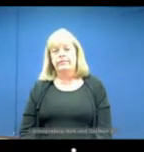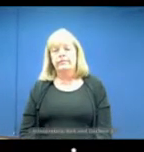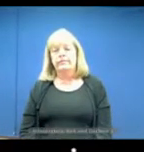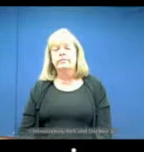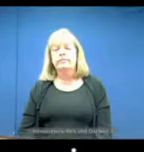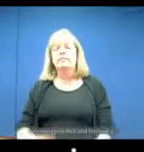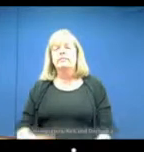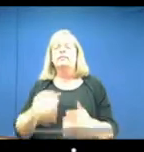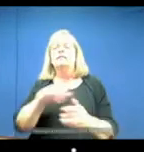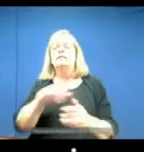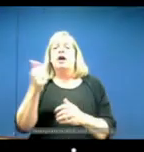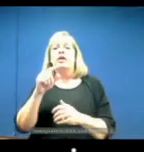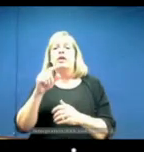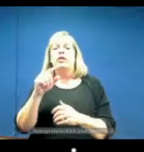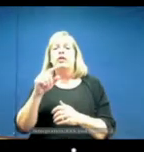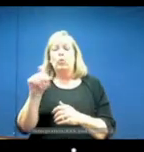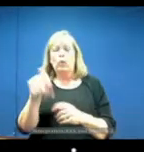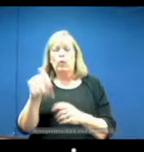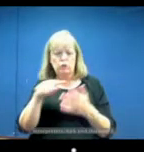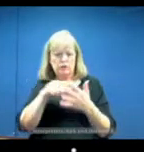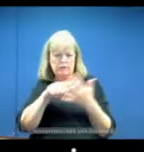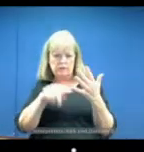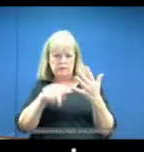We have a question from